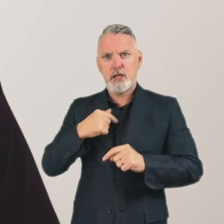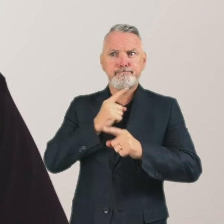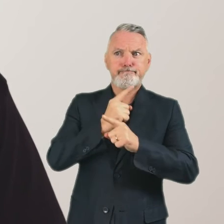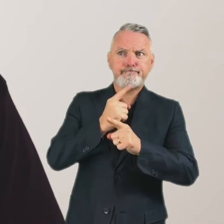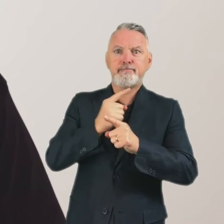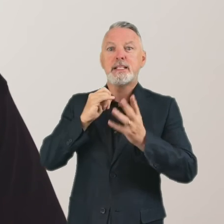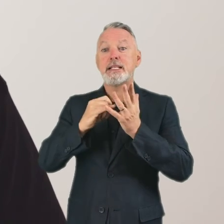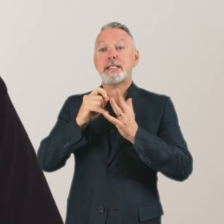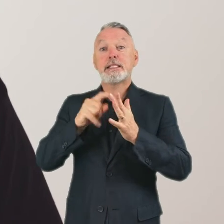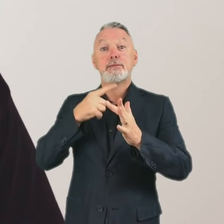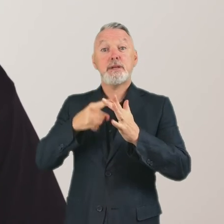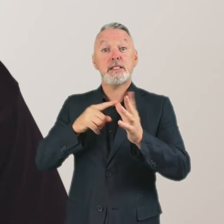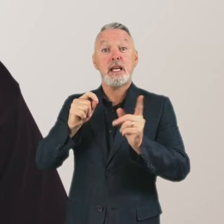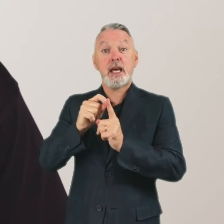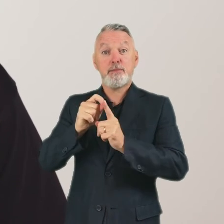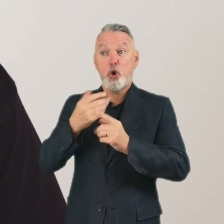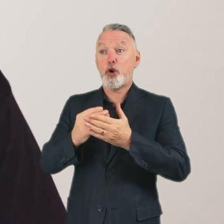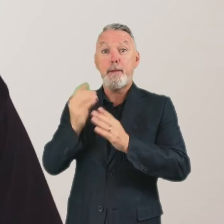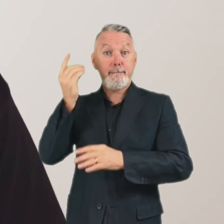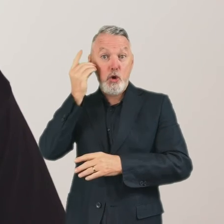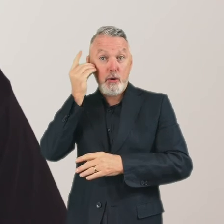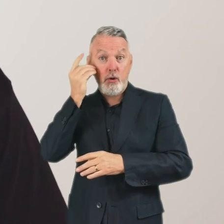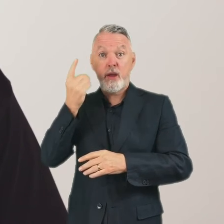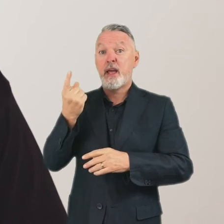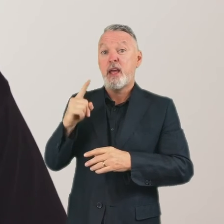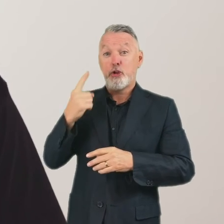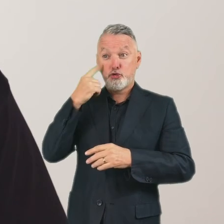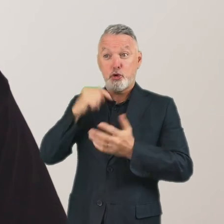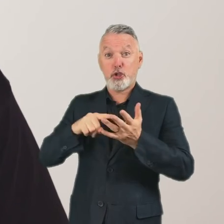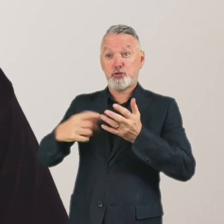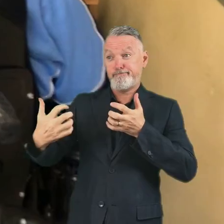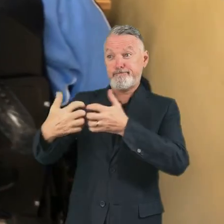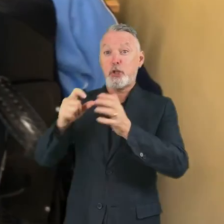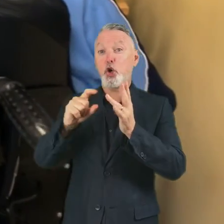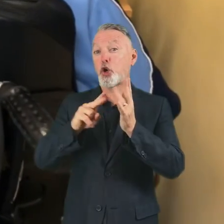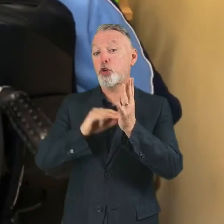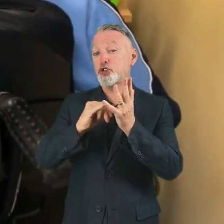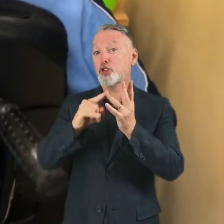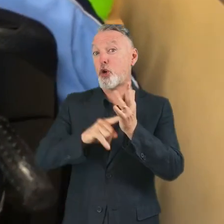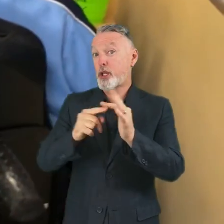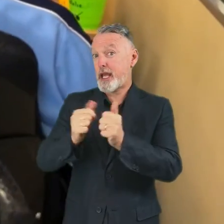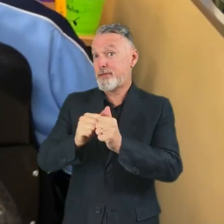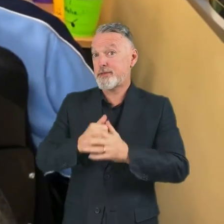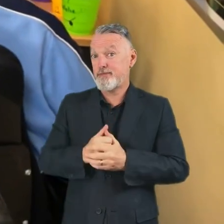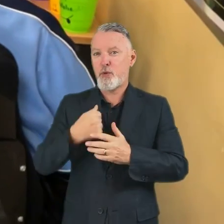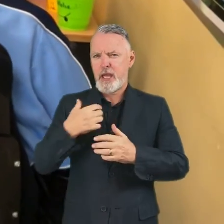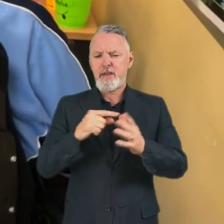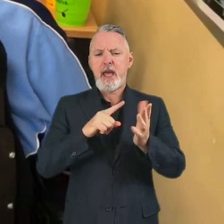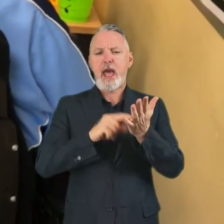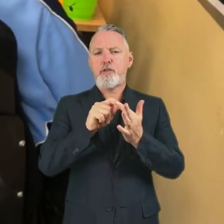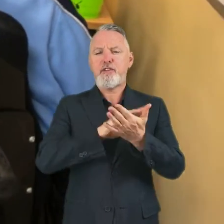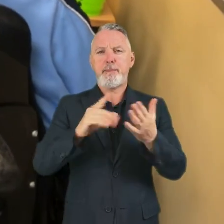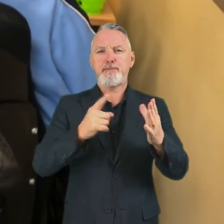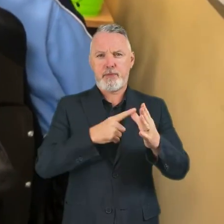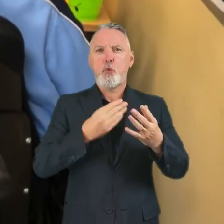to have Spix App incorporated into mobile platforms, and we're looking into compatibility with console games. We are currently testing an alpha version of Spix App with a